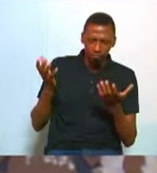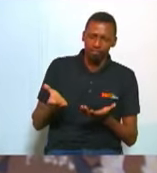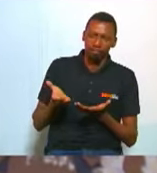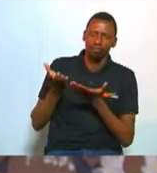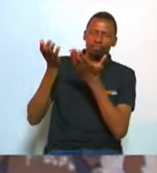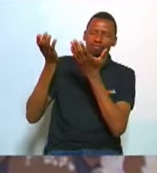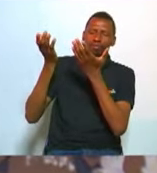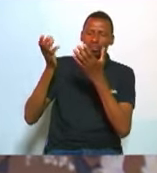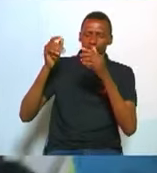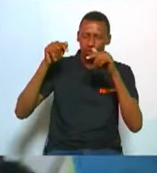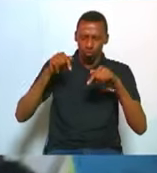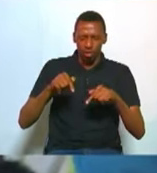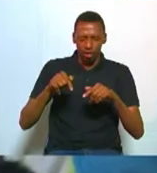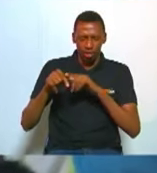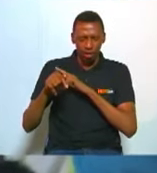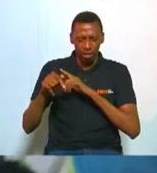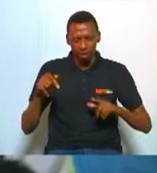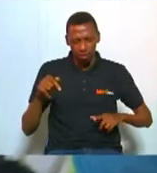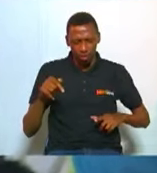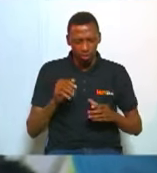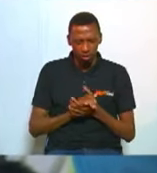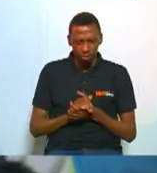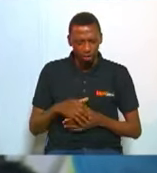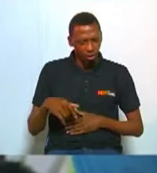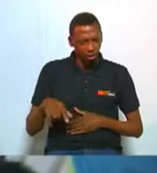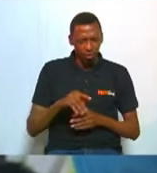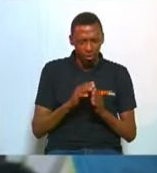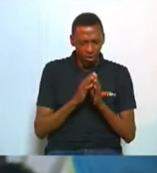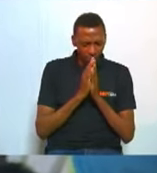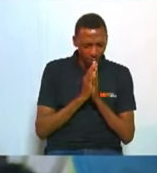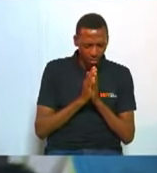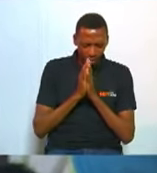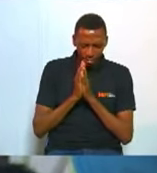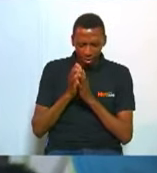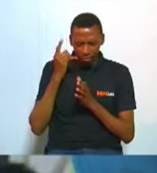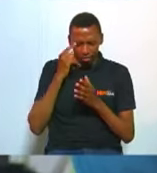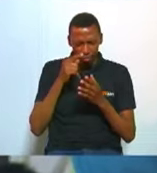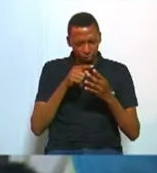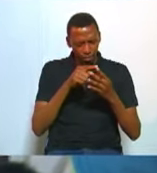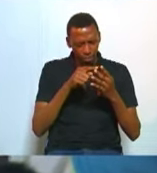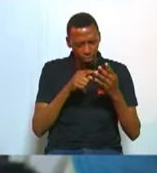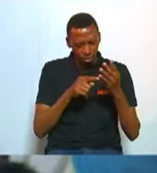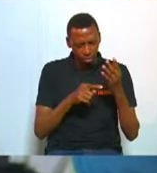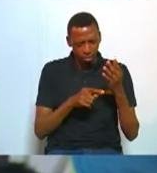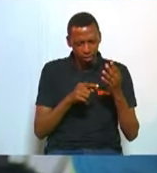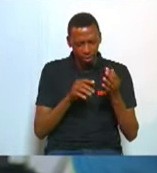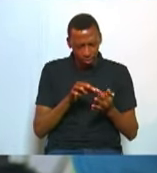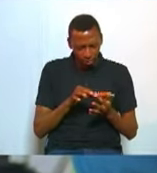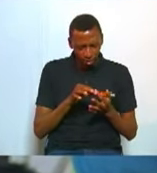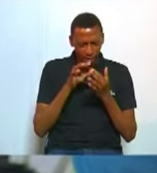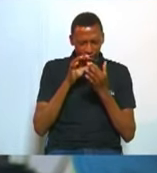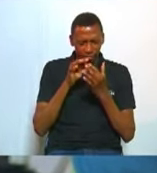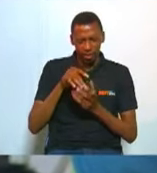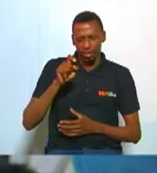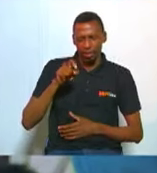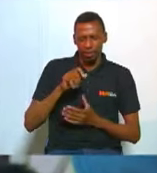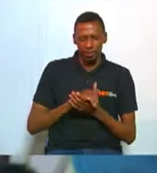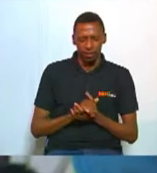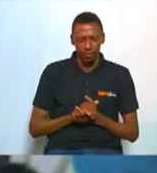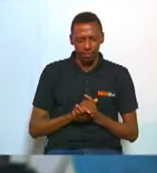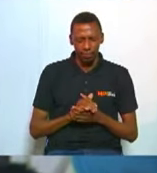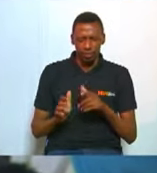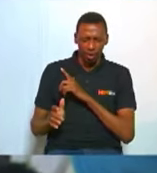are interceding for these very specific needs. Lord, we ask that you would